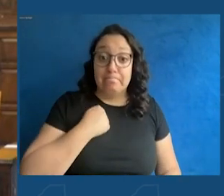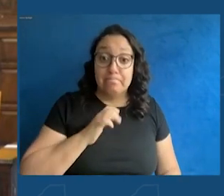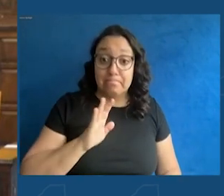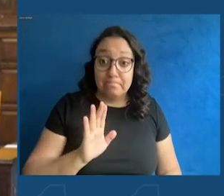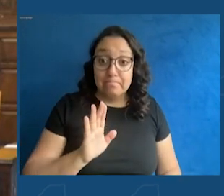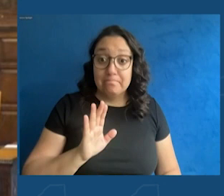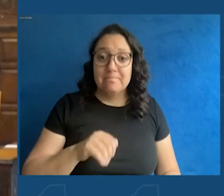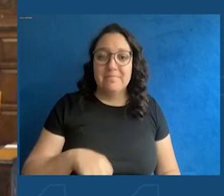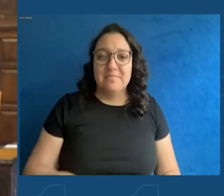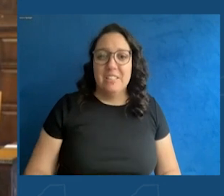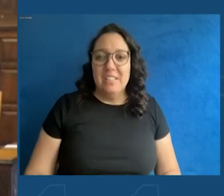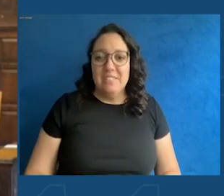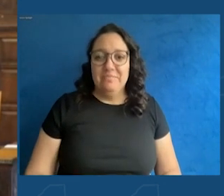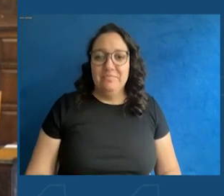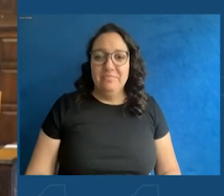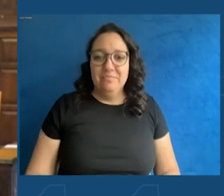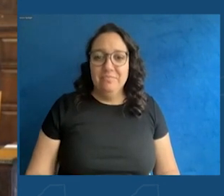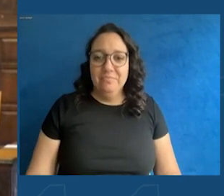I think